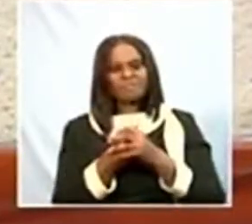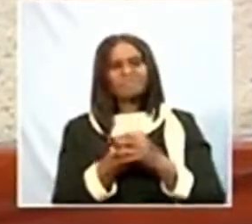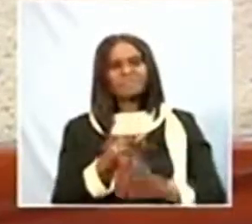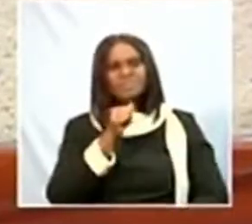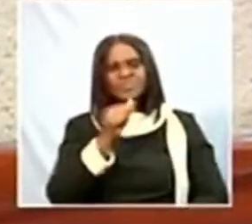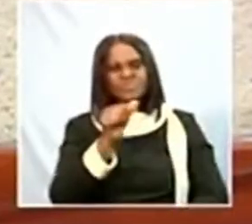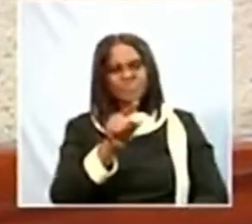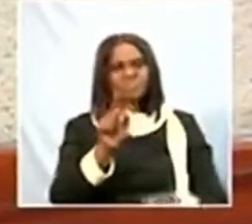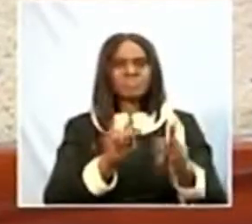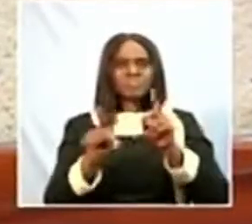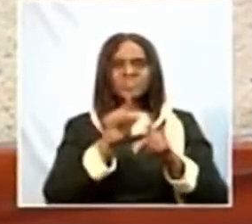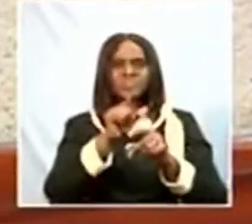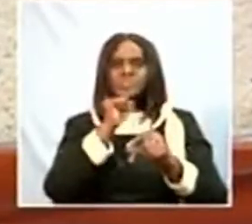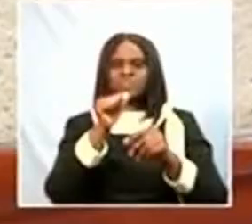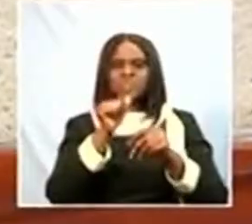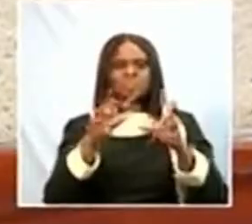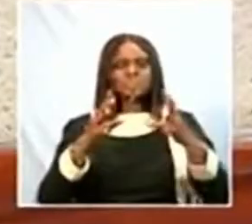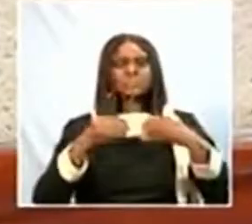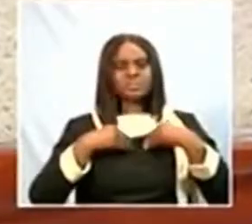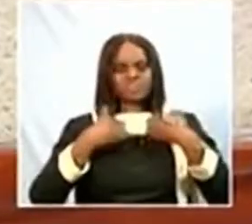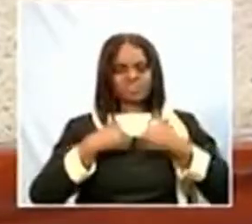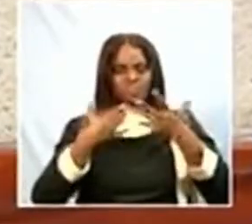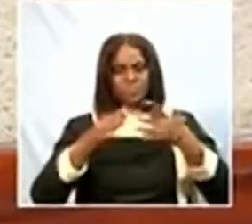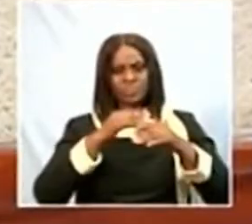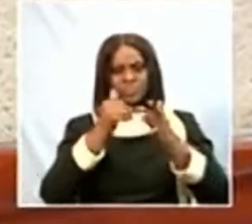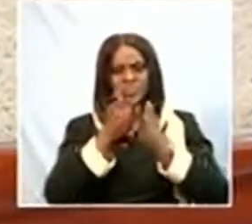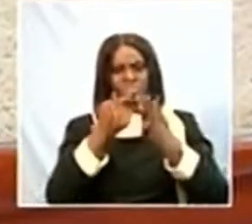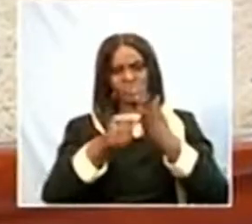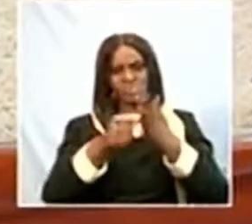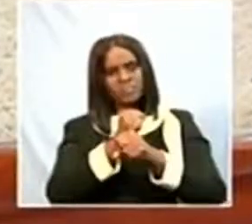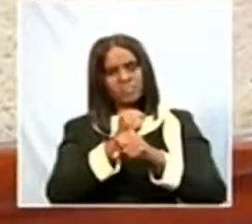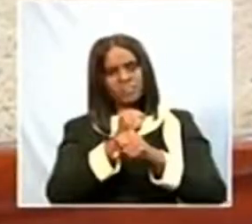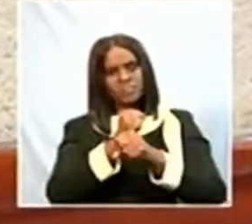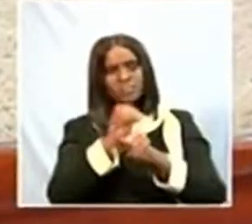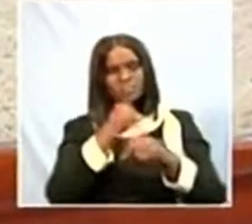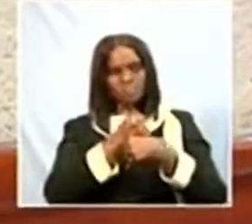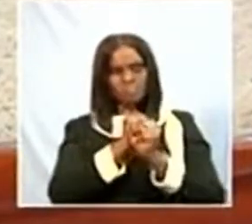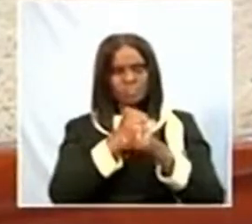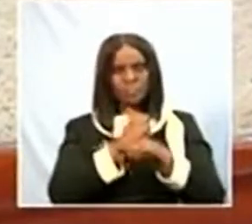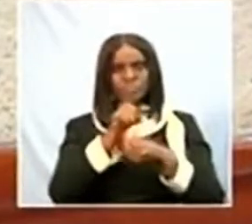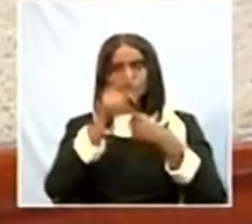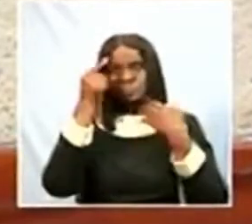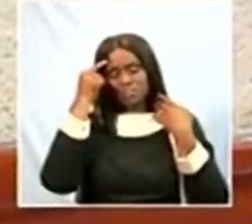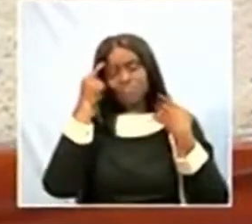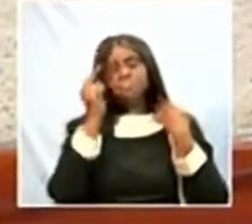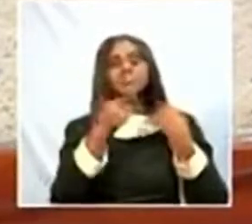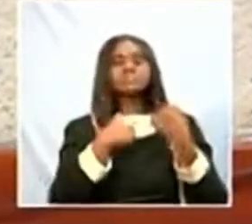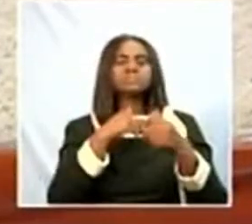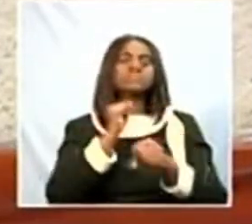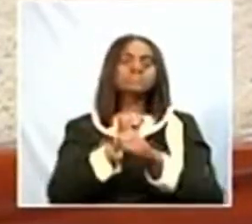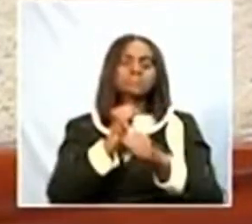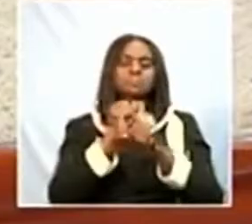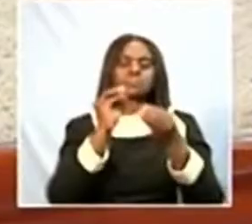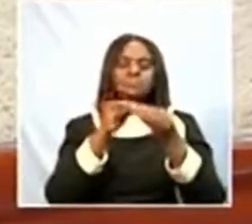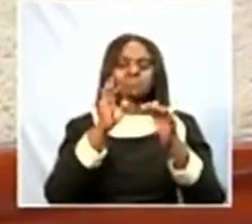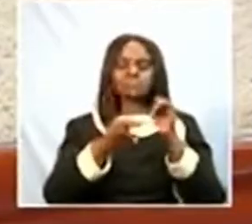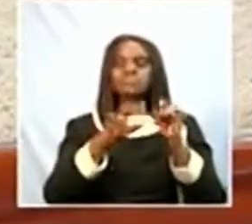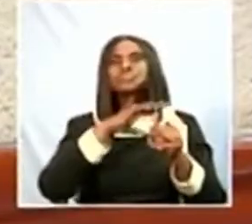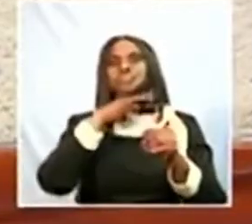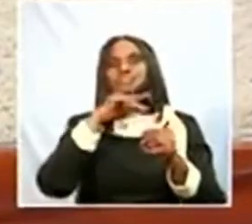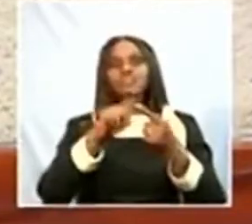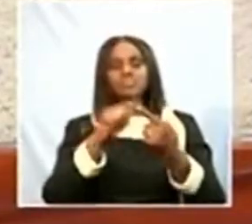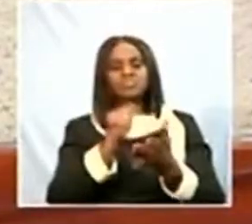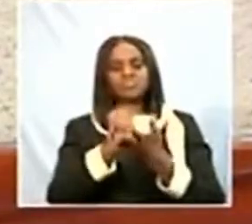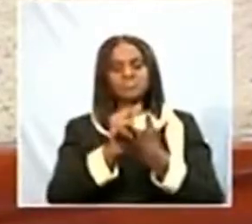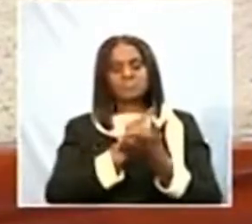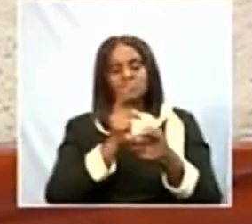the general public is not accommodating what the government is doing, Madam Speaker. The government has done more than enough to help us, but we